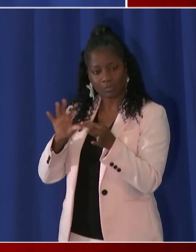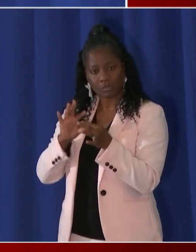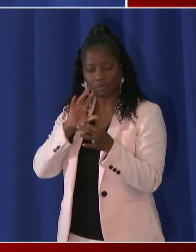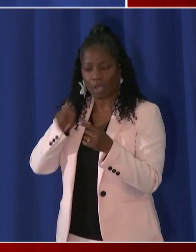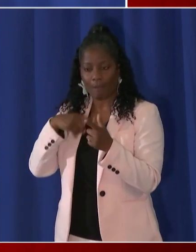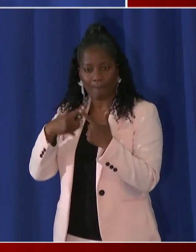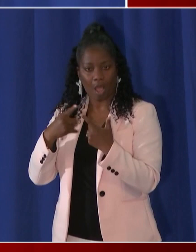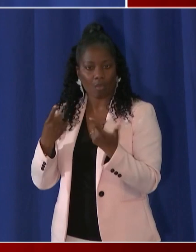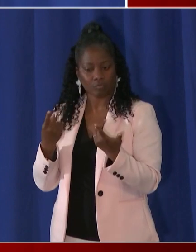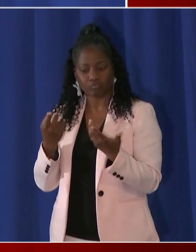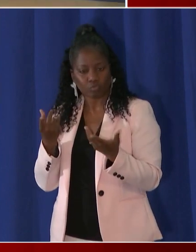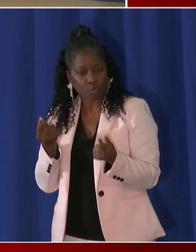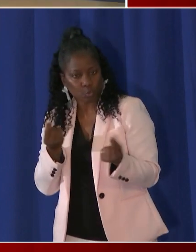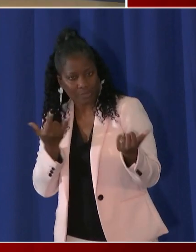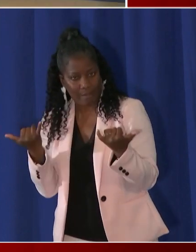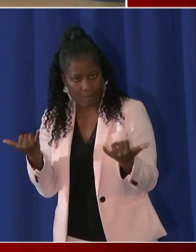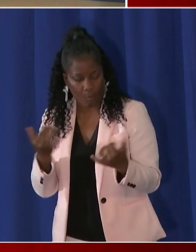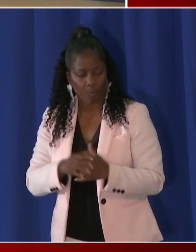where we are.